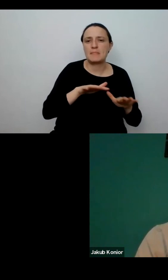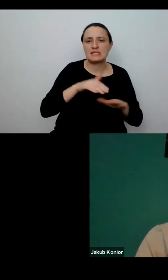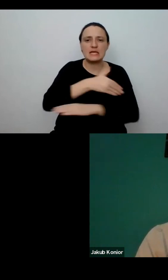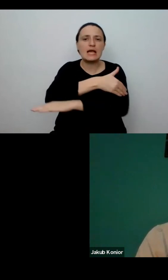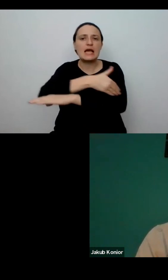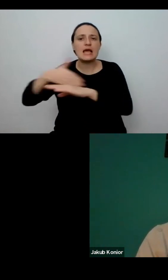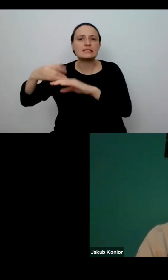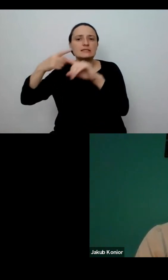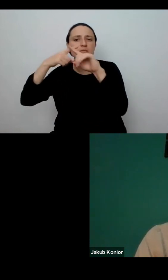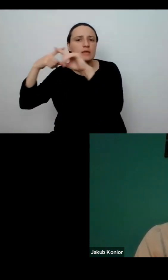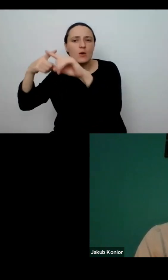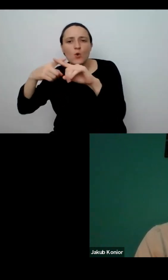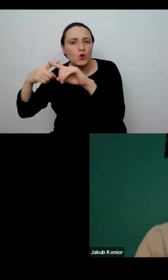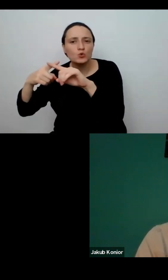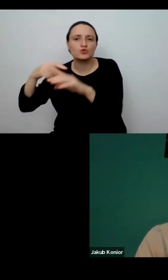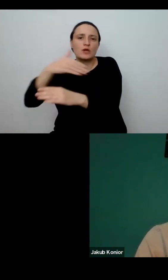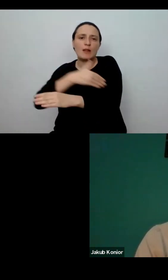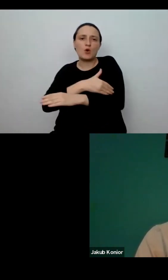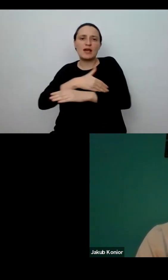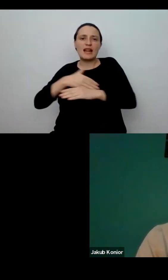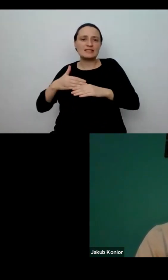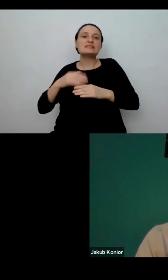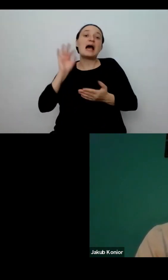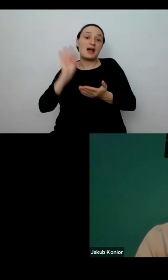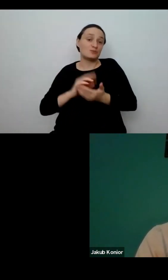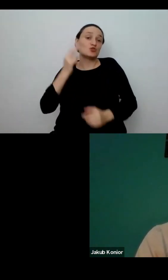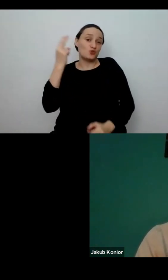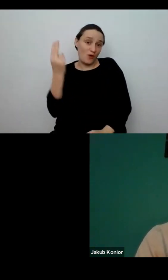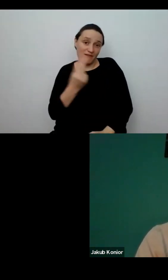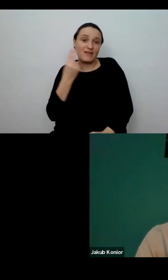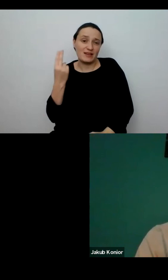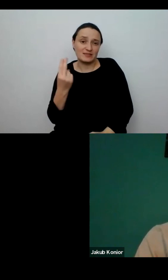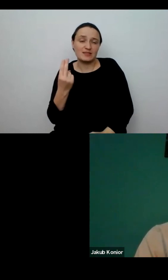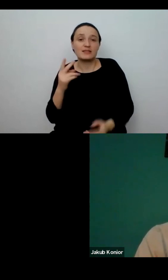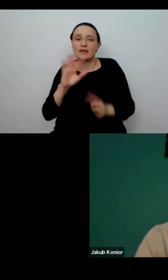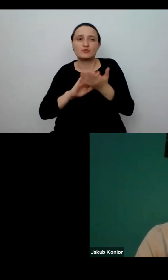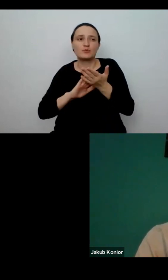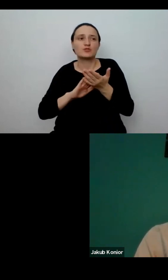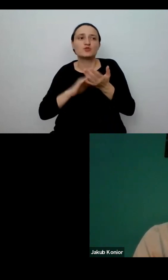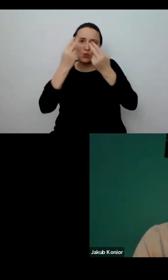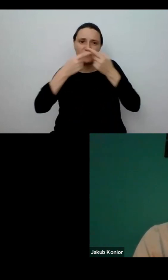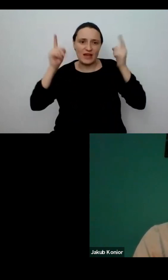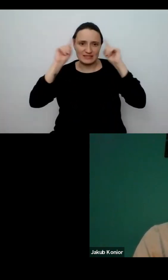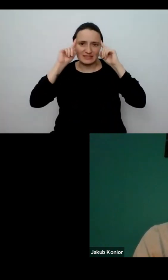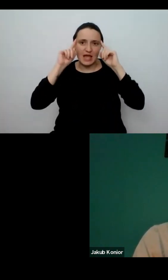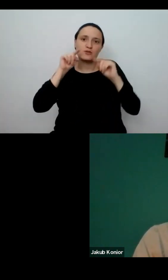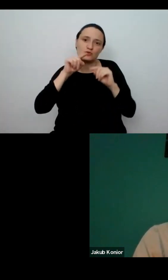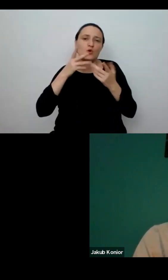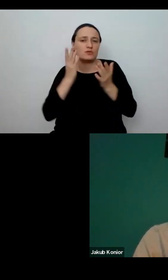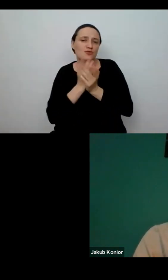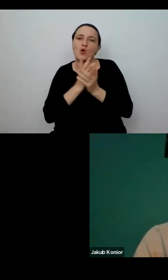So that's what's the question? That's just the comment from the chat. I'm just reading